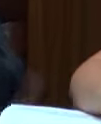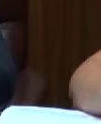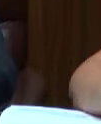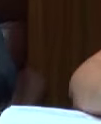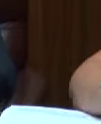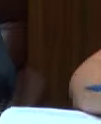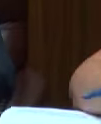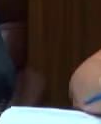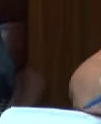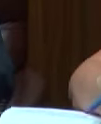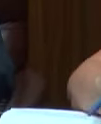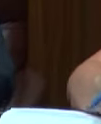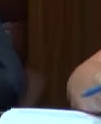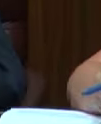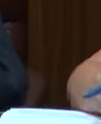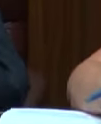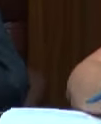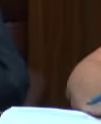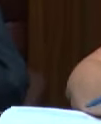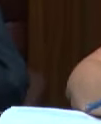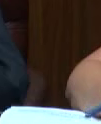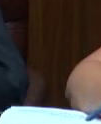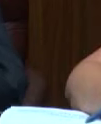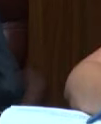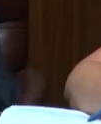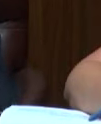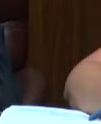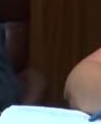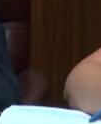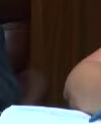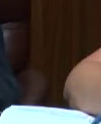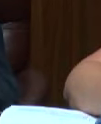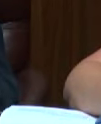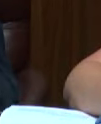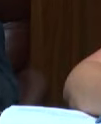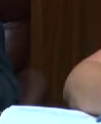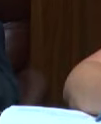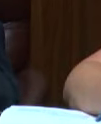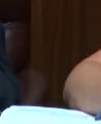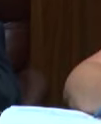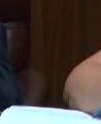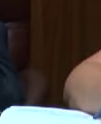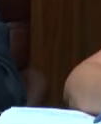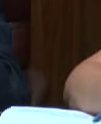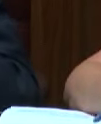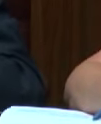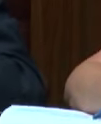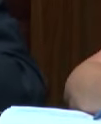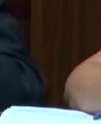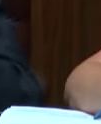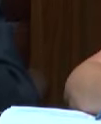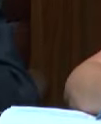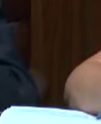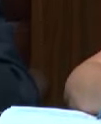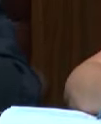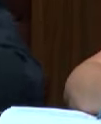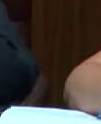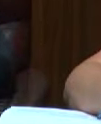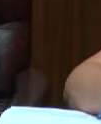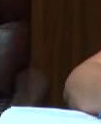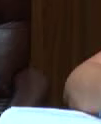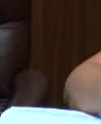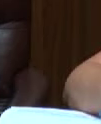An ordinance to authorize the issuance of a promissory note to provide short-term financing under Amendment Number 78 to the